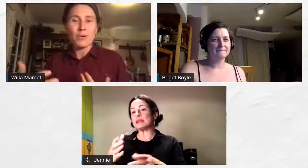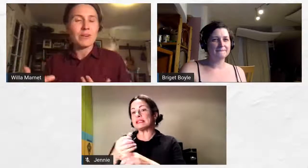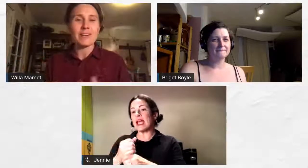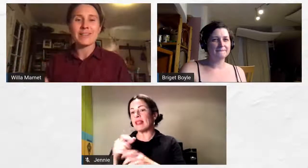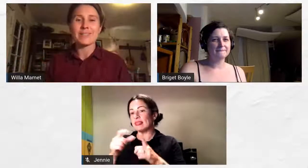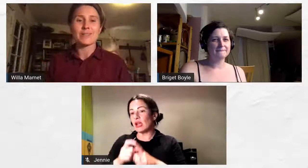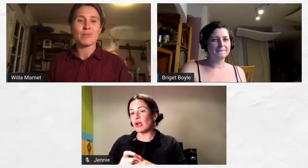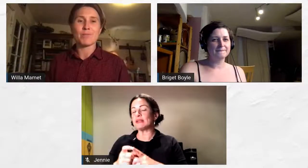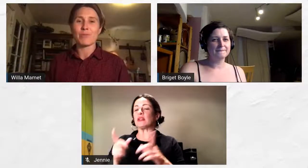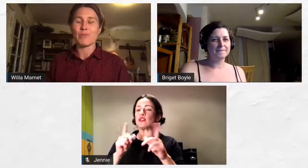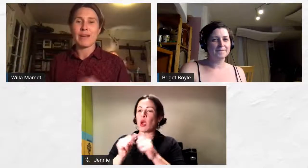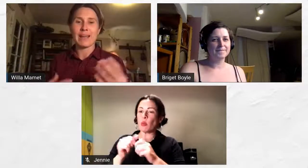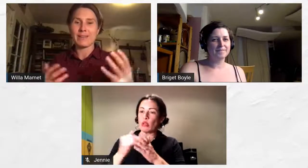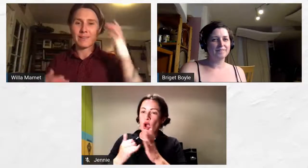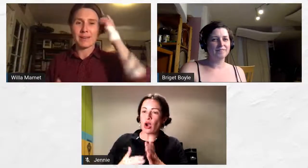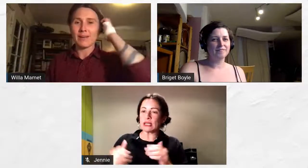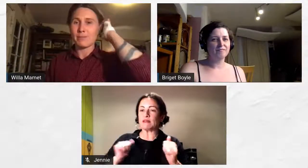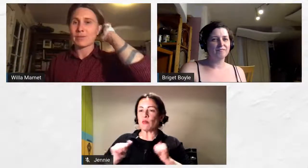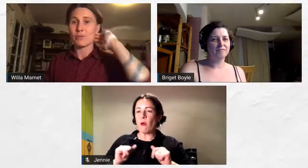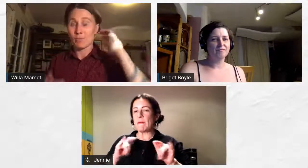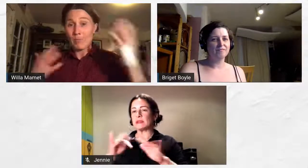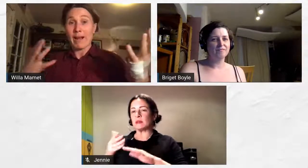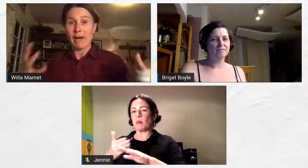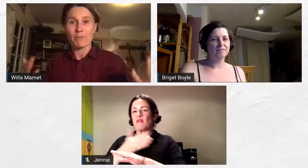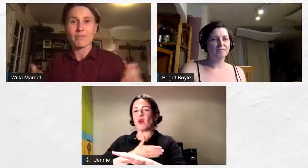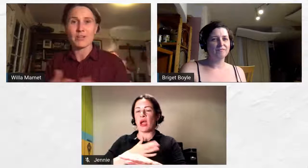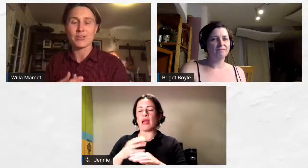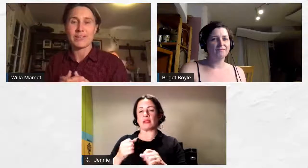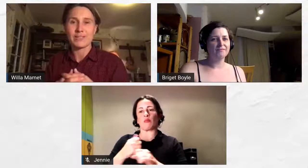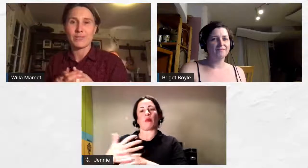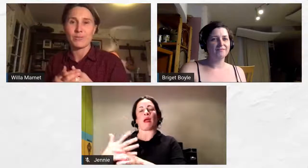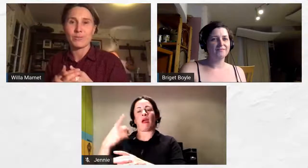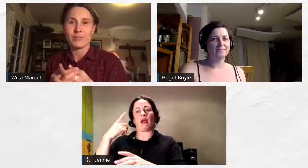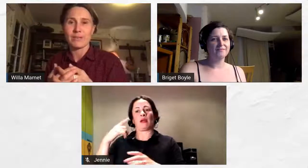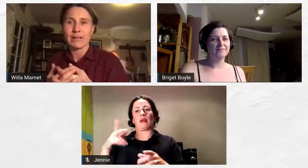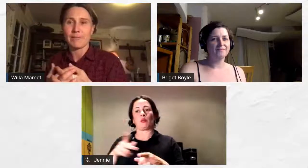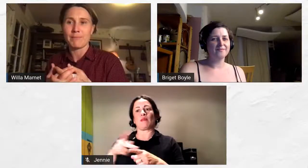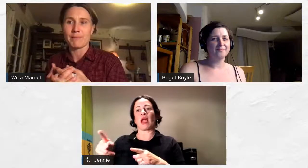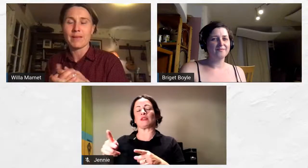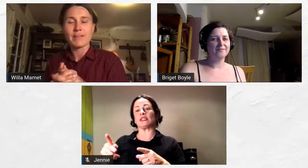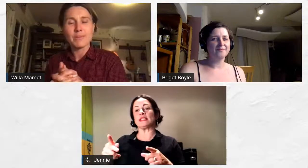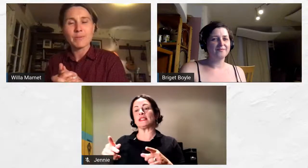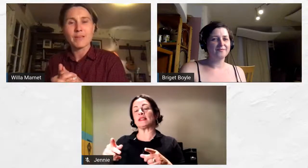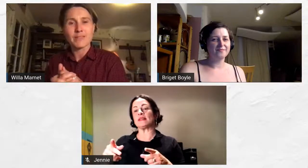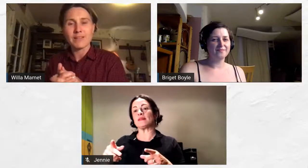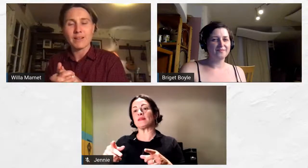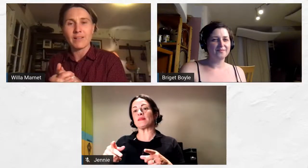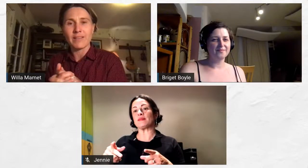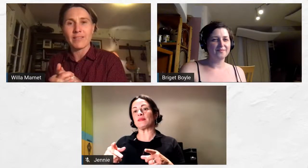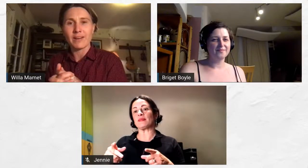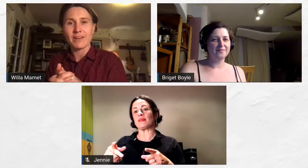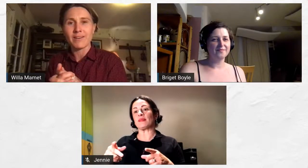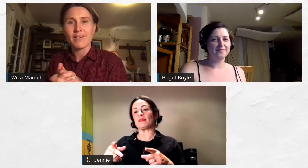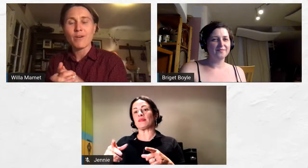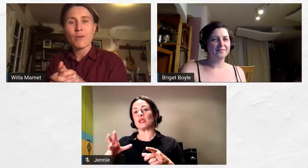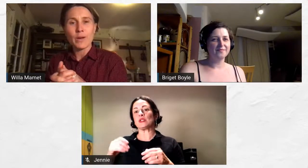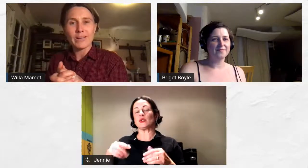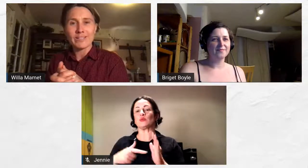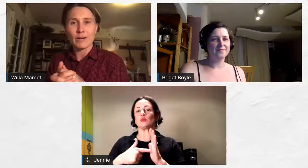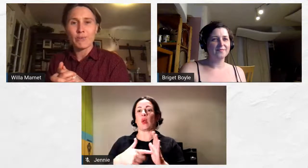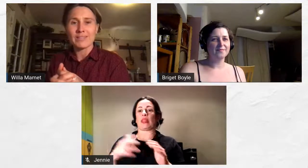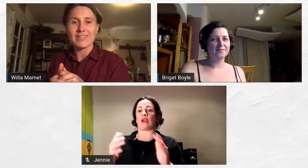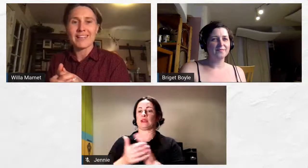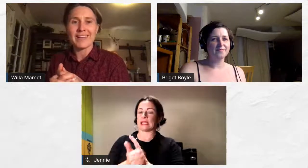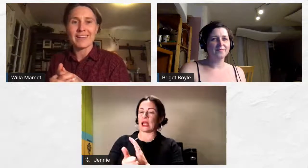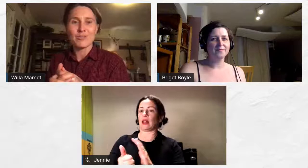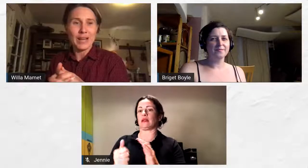to talk with artists beforehand, get to prepare professionally to exhibit their skill and their witness